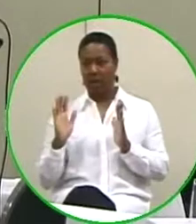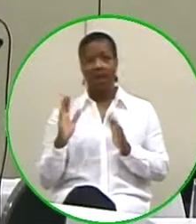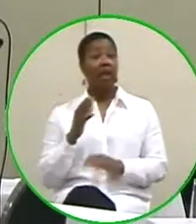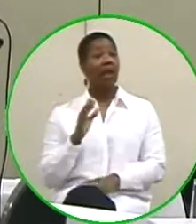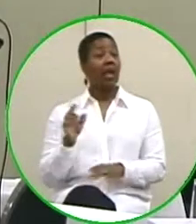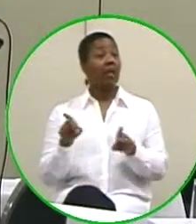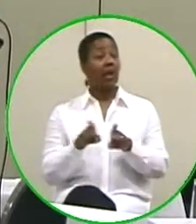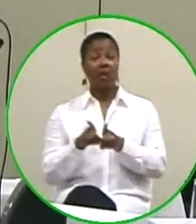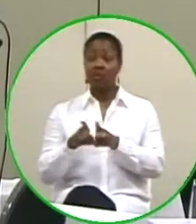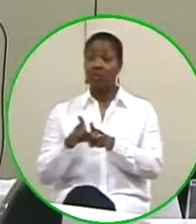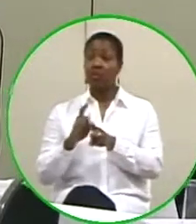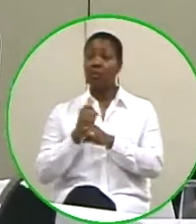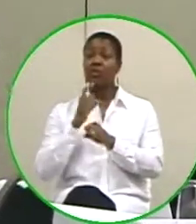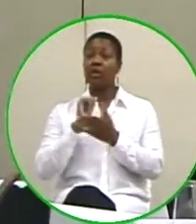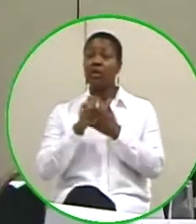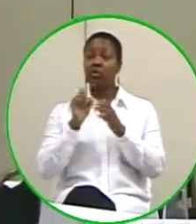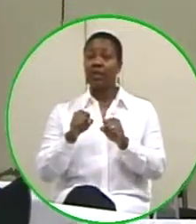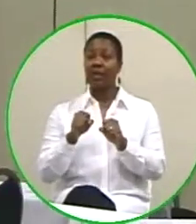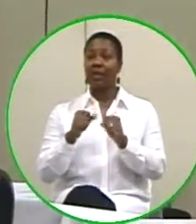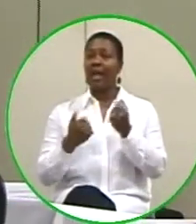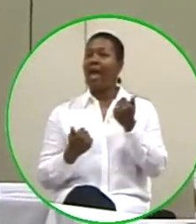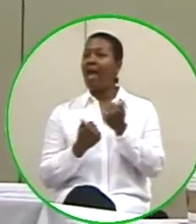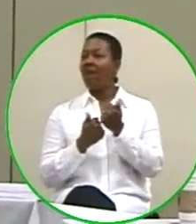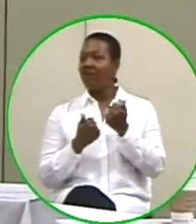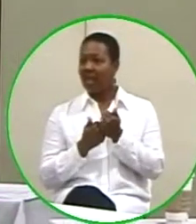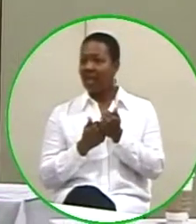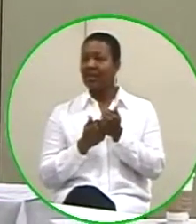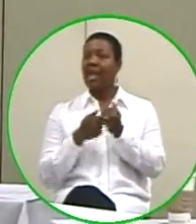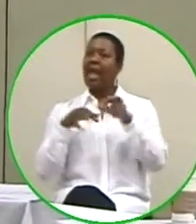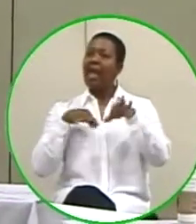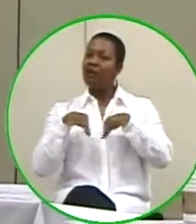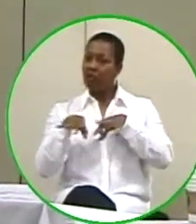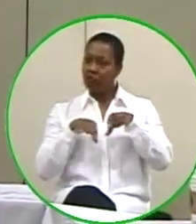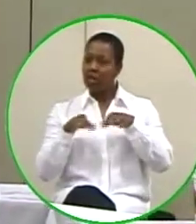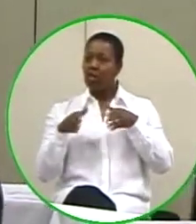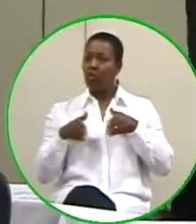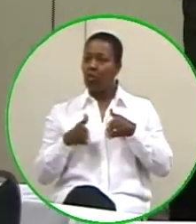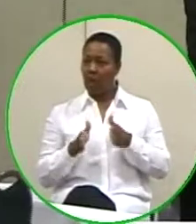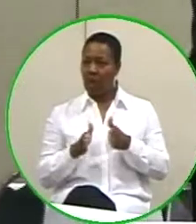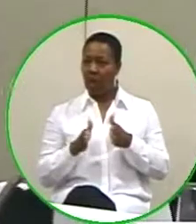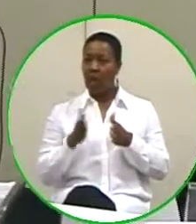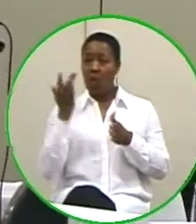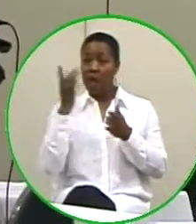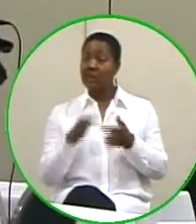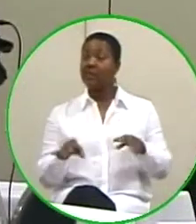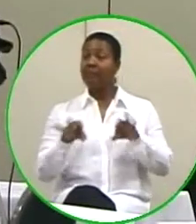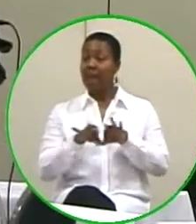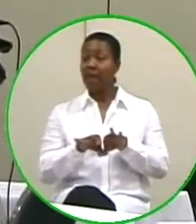And make sure that you can advocate in an articulate way. Why does it matter